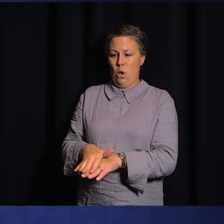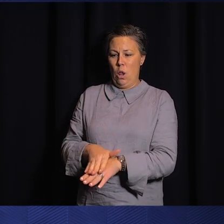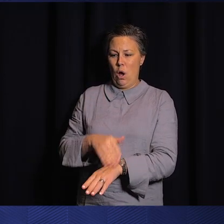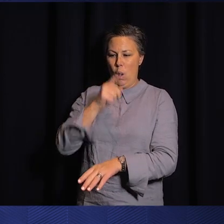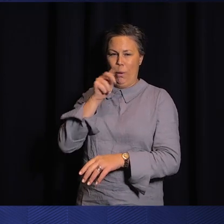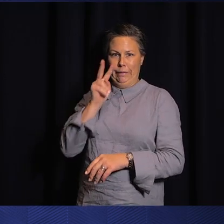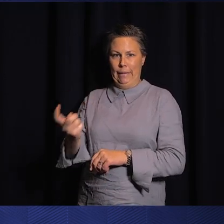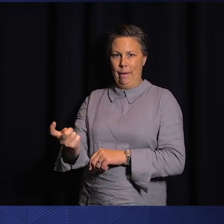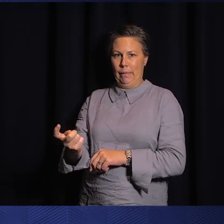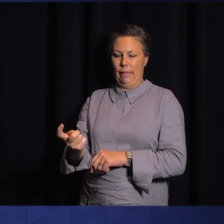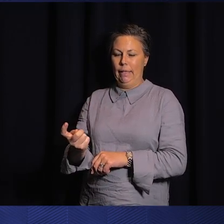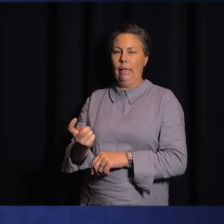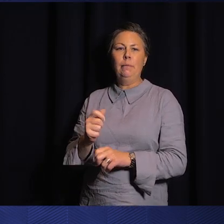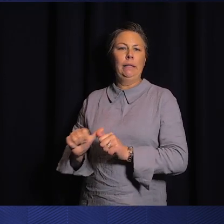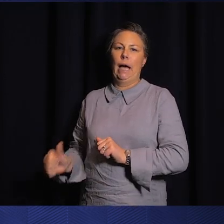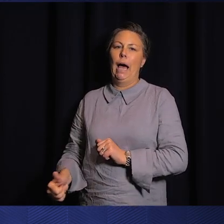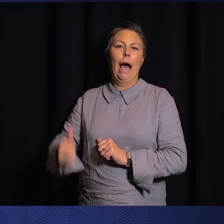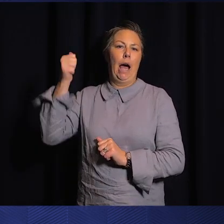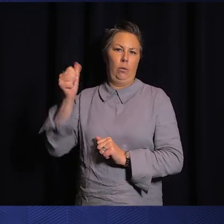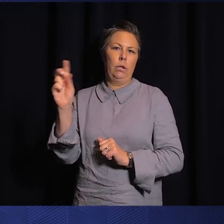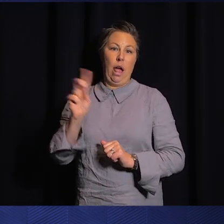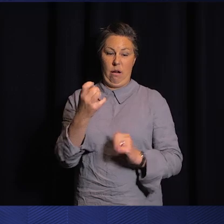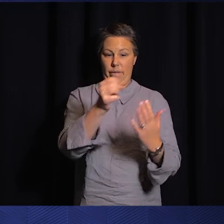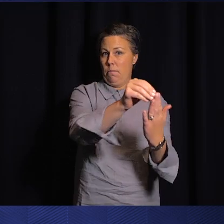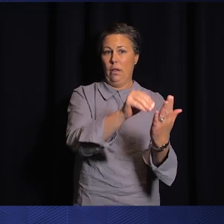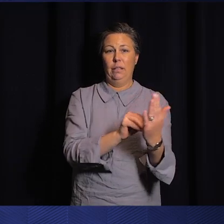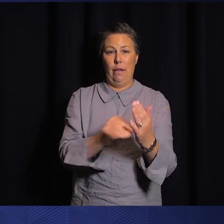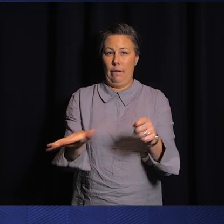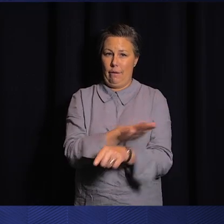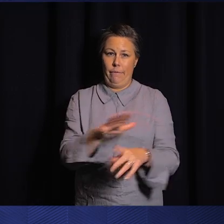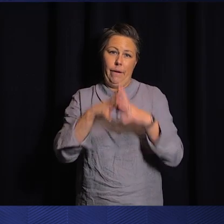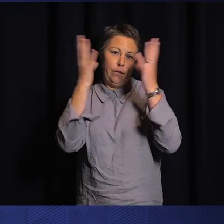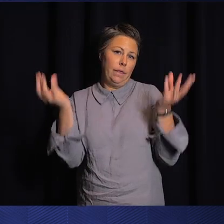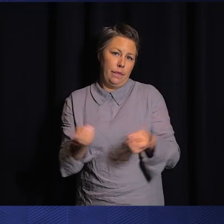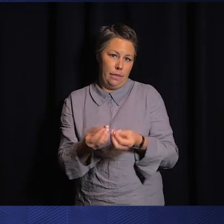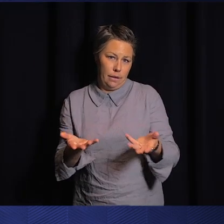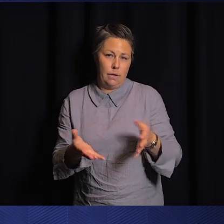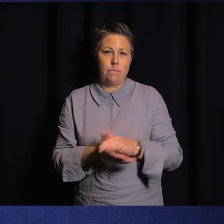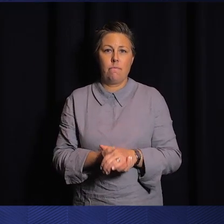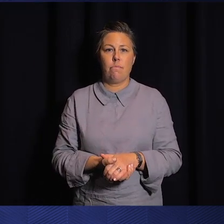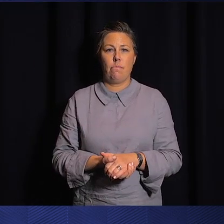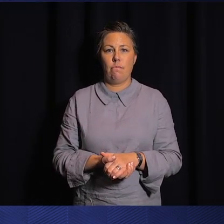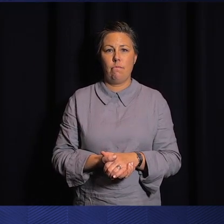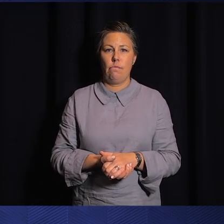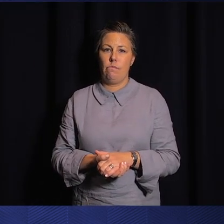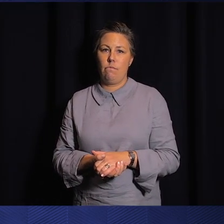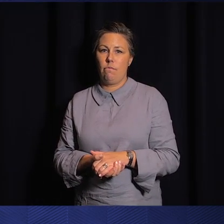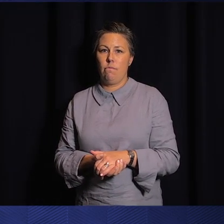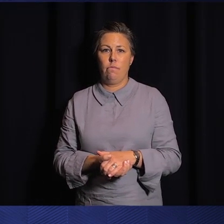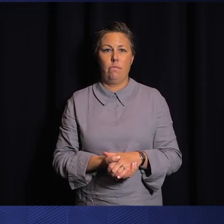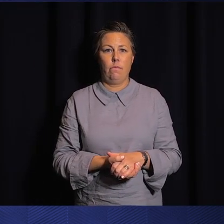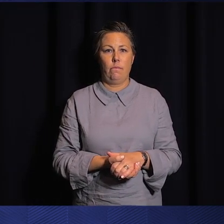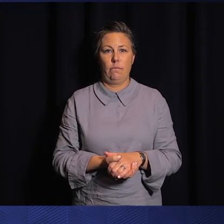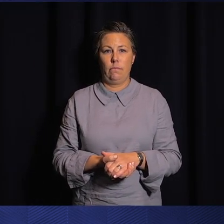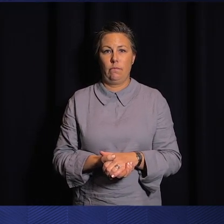that the policy is applicable to, as I said earlier, to all types of disasters. And also Vanuatu